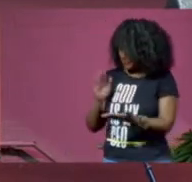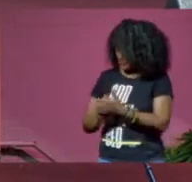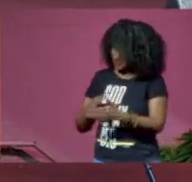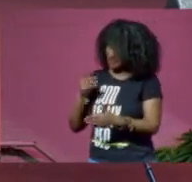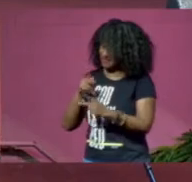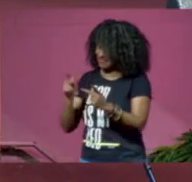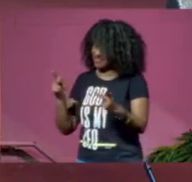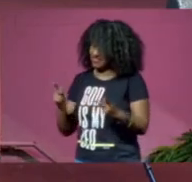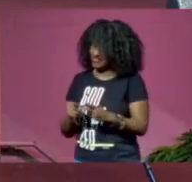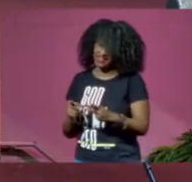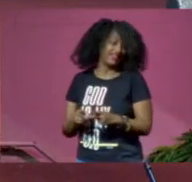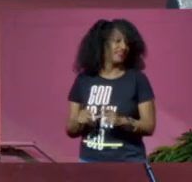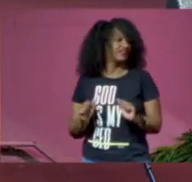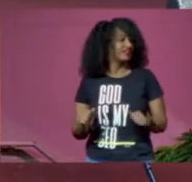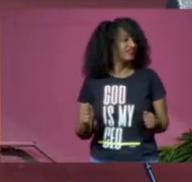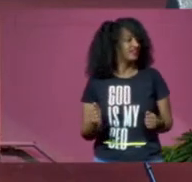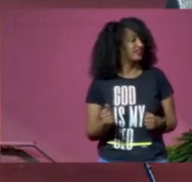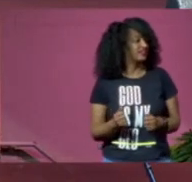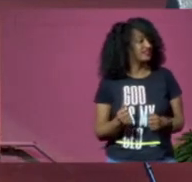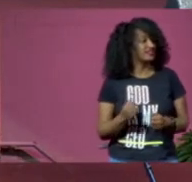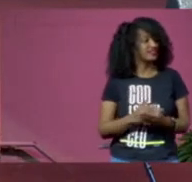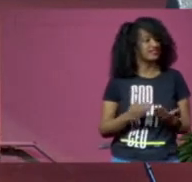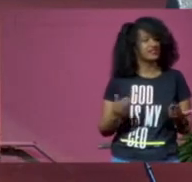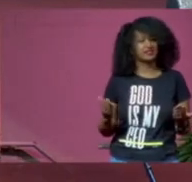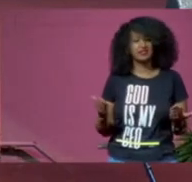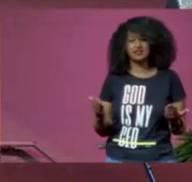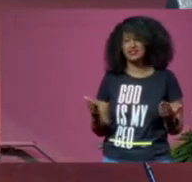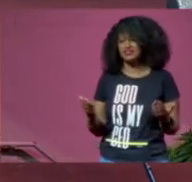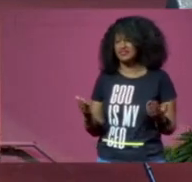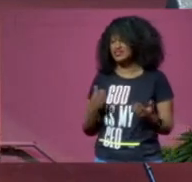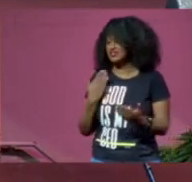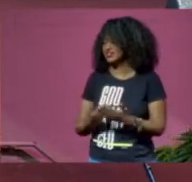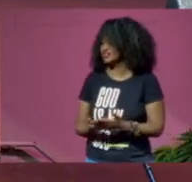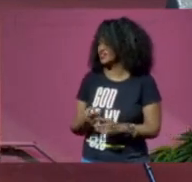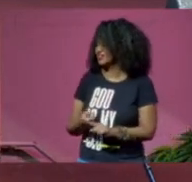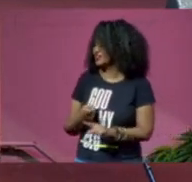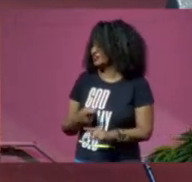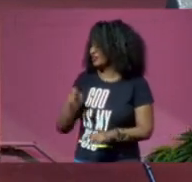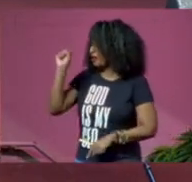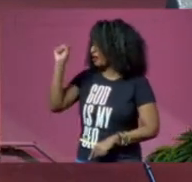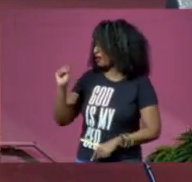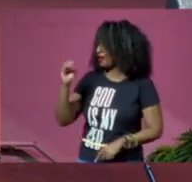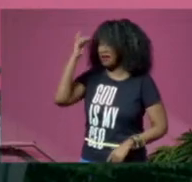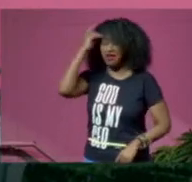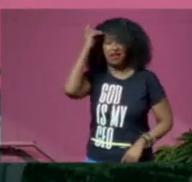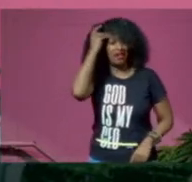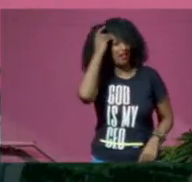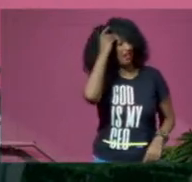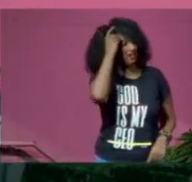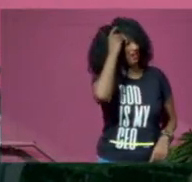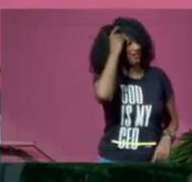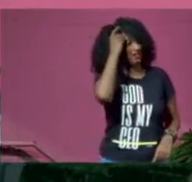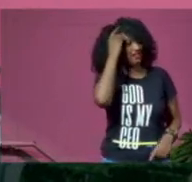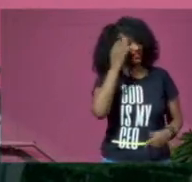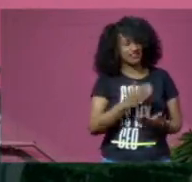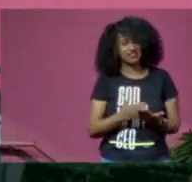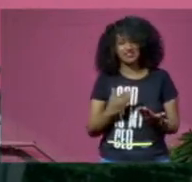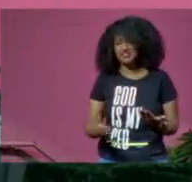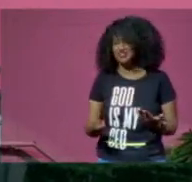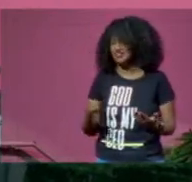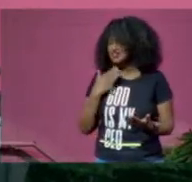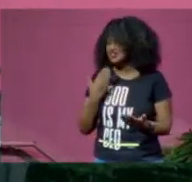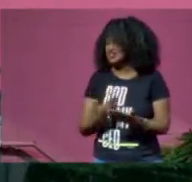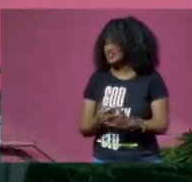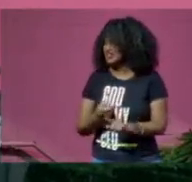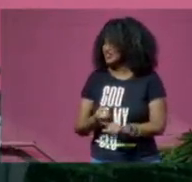like asking, can anything good come out of South Dallas? Ain't that what Brother Isaiah asked us yesterday? Can anything good come out of Bonton?